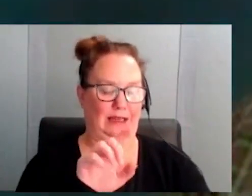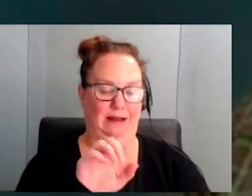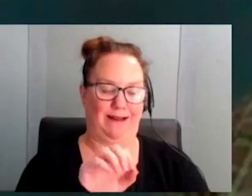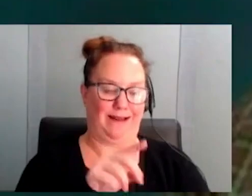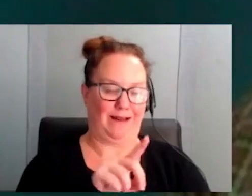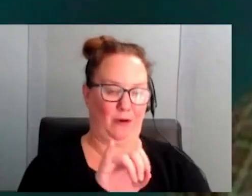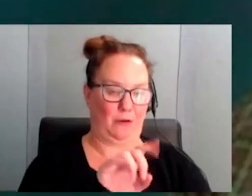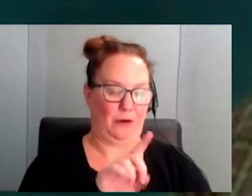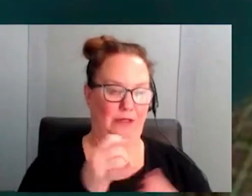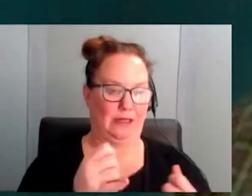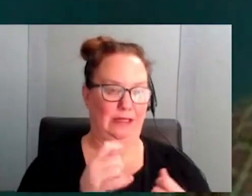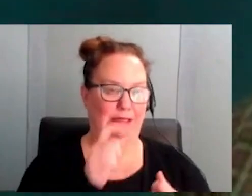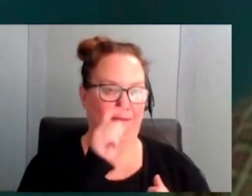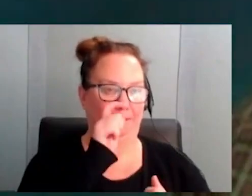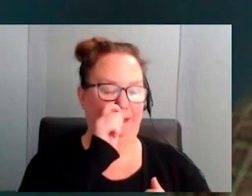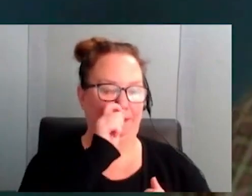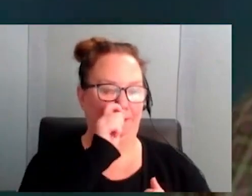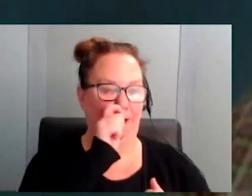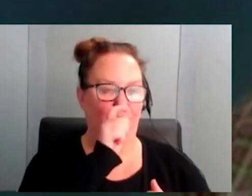then it's a nasal injected